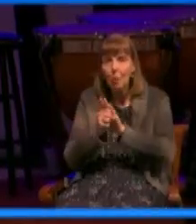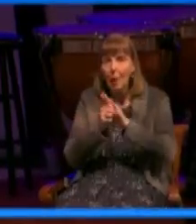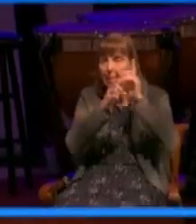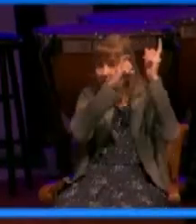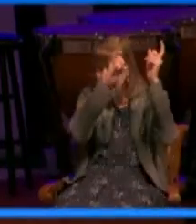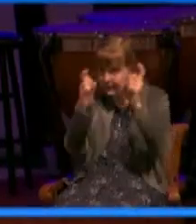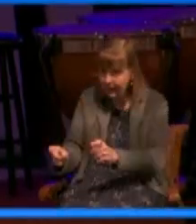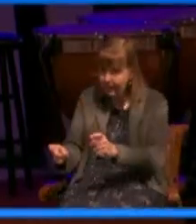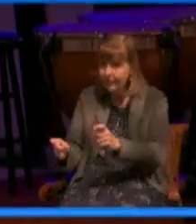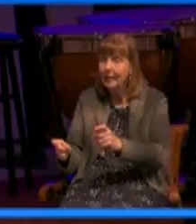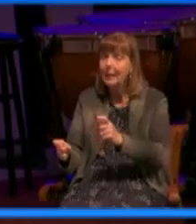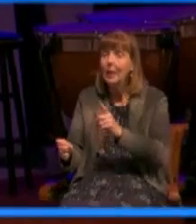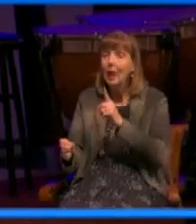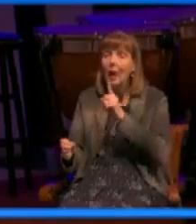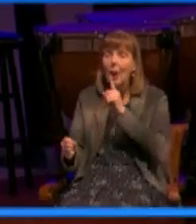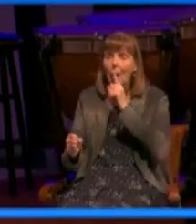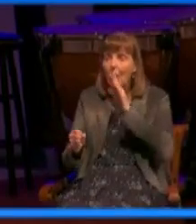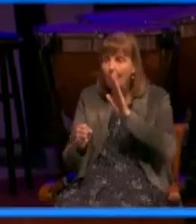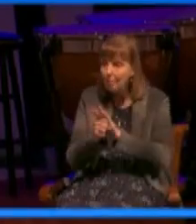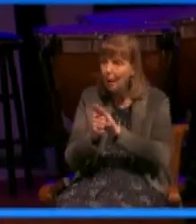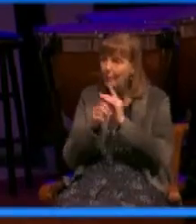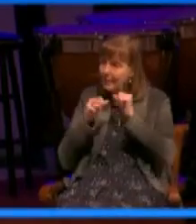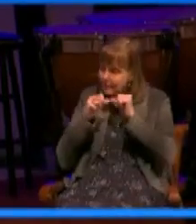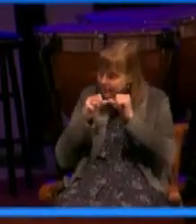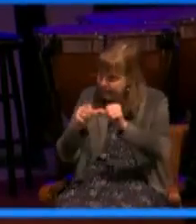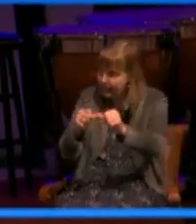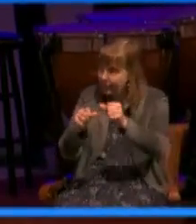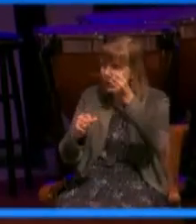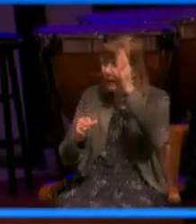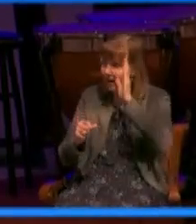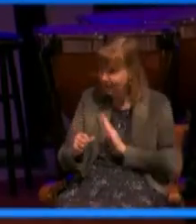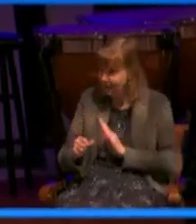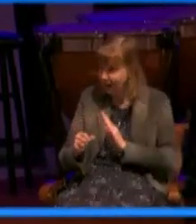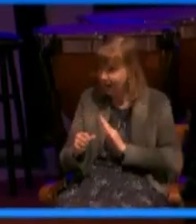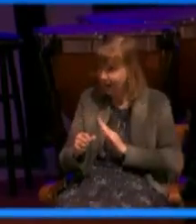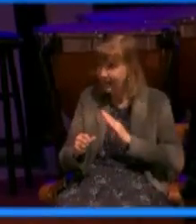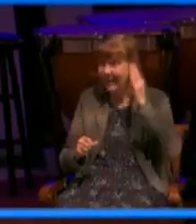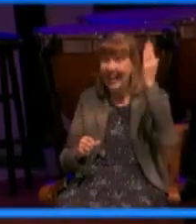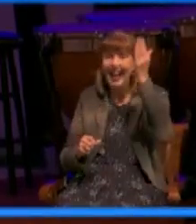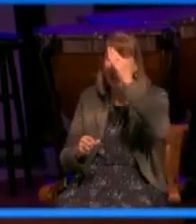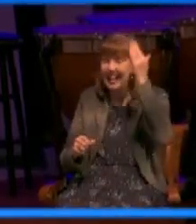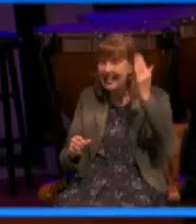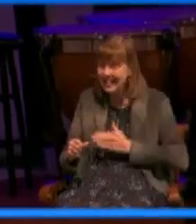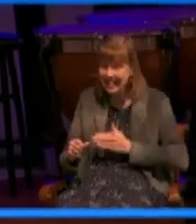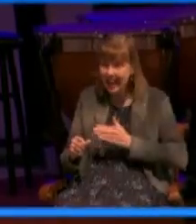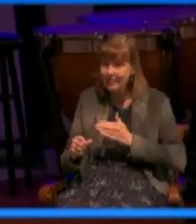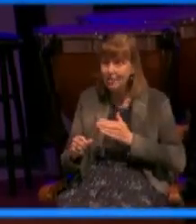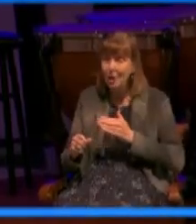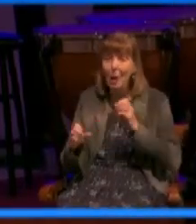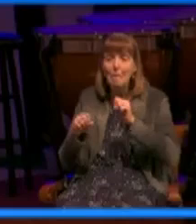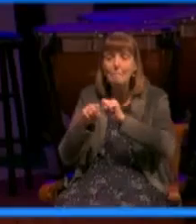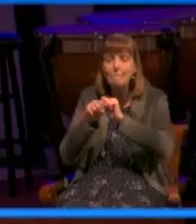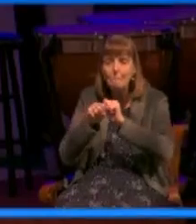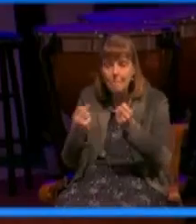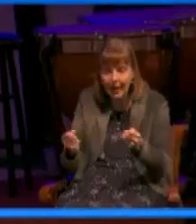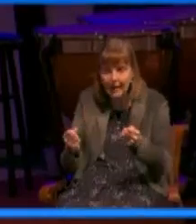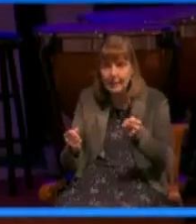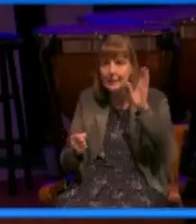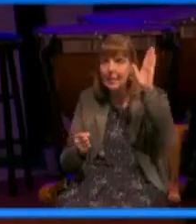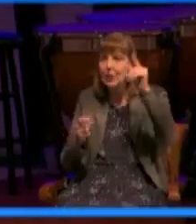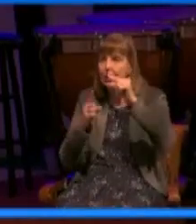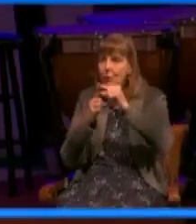promise-keeping God. He never breaks his word. He is always faithful to